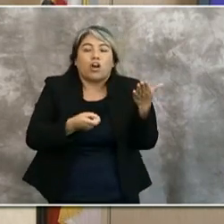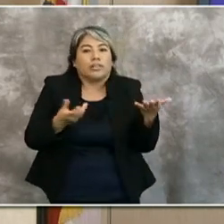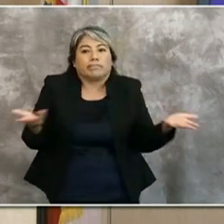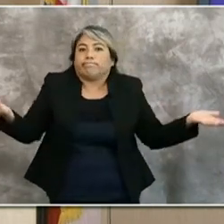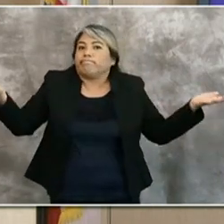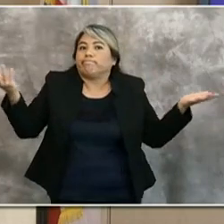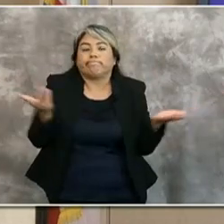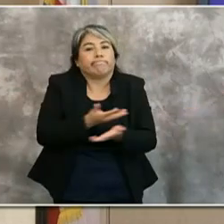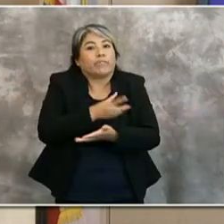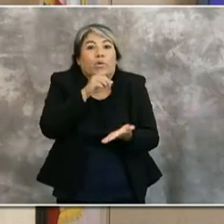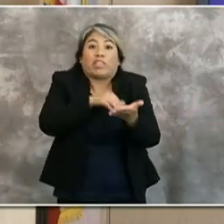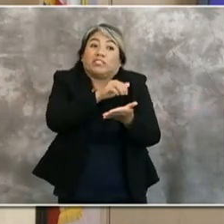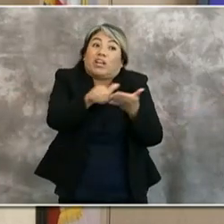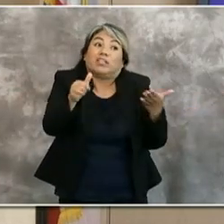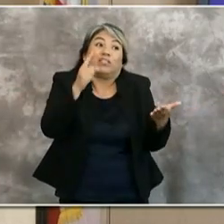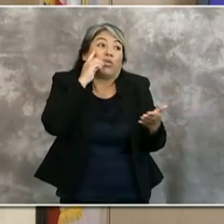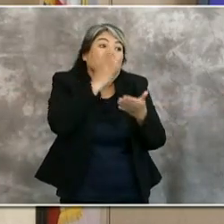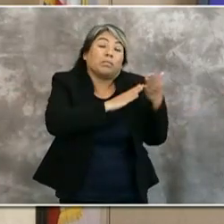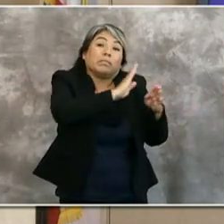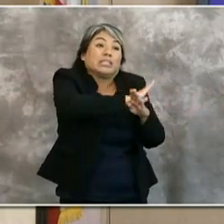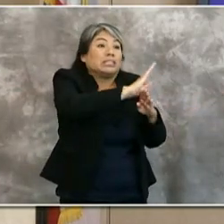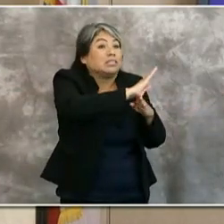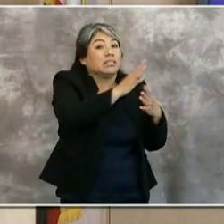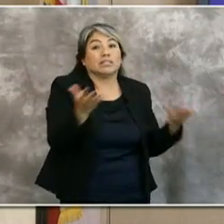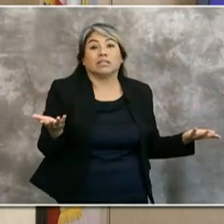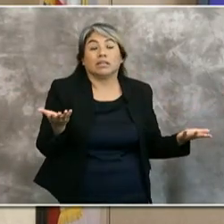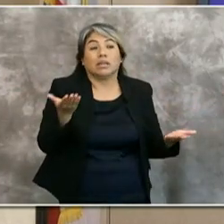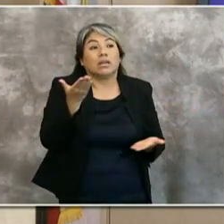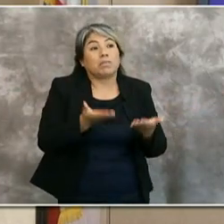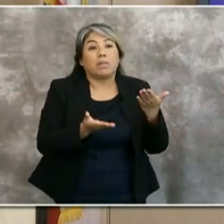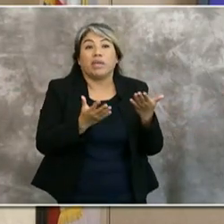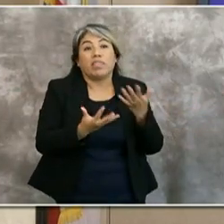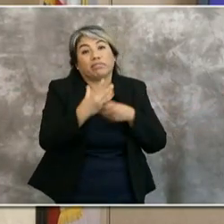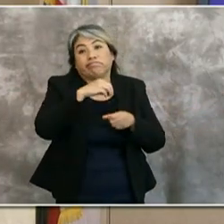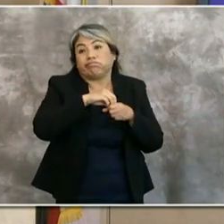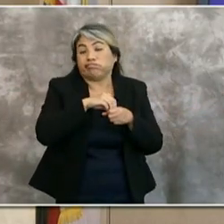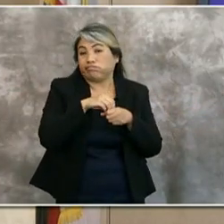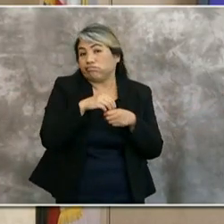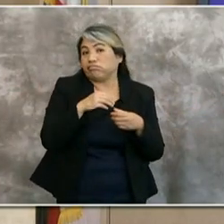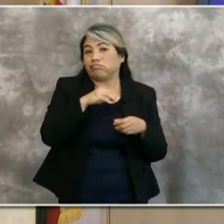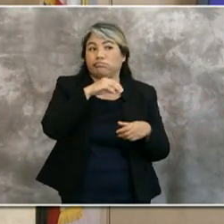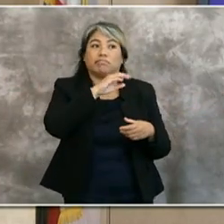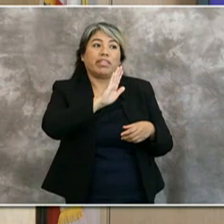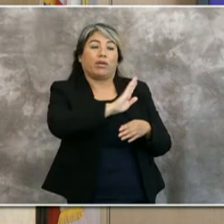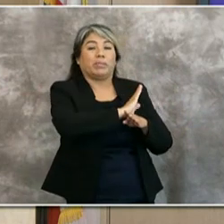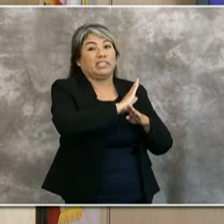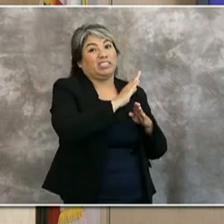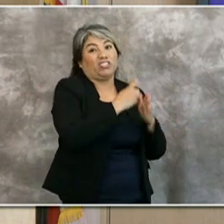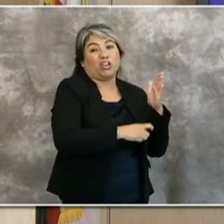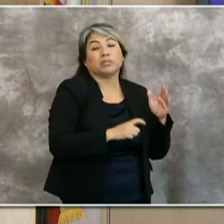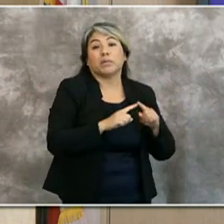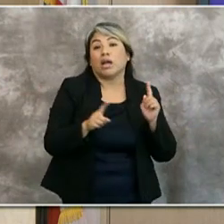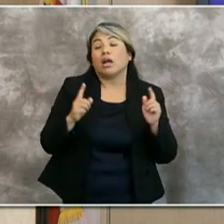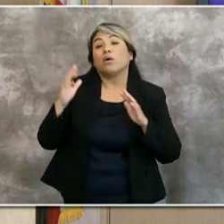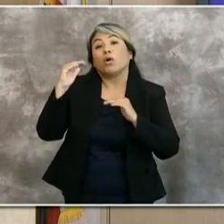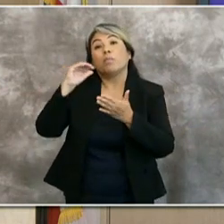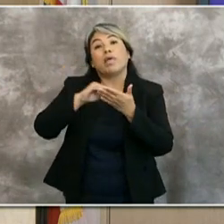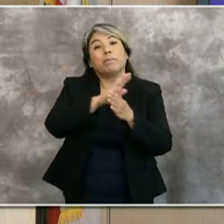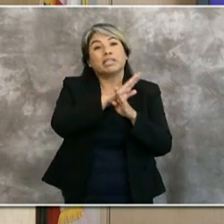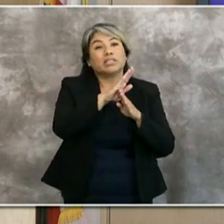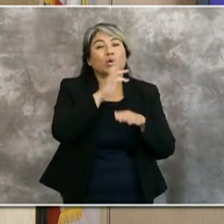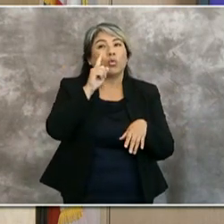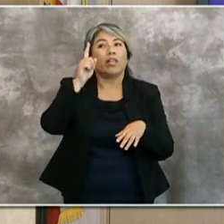are. $1,000 for some businesses may be just a part of the cost of business, but we hope that businesses will look at